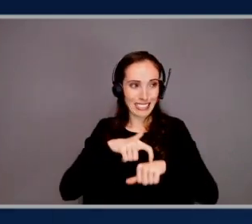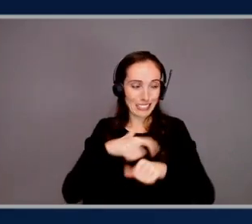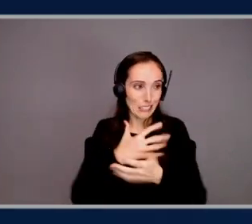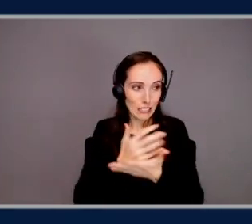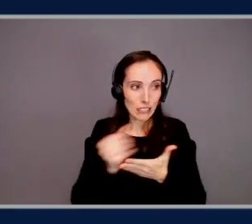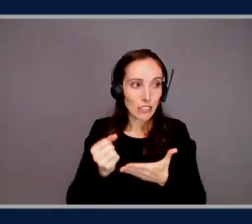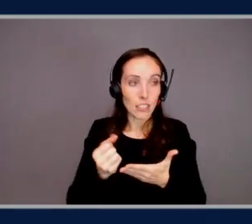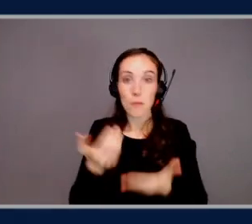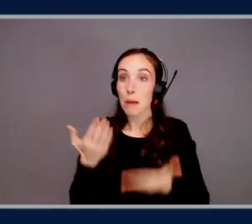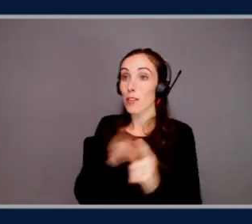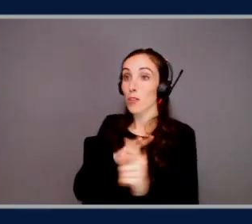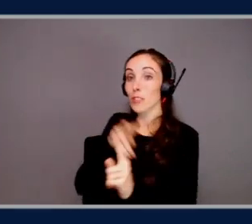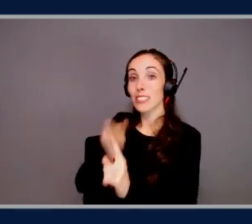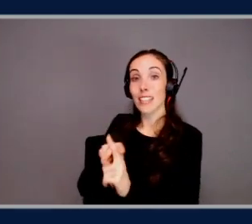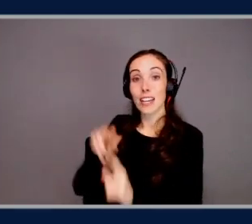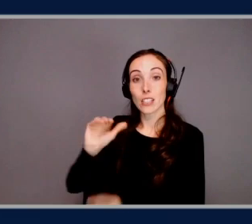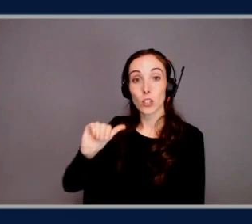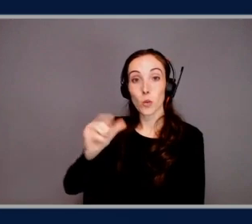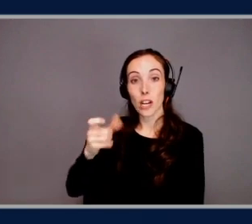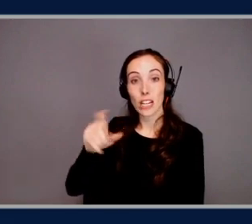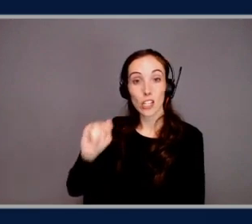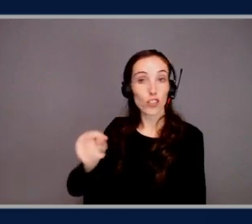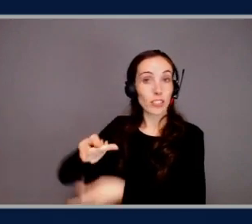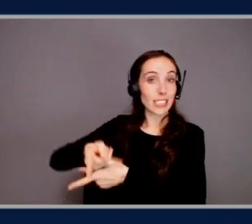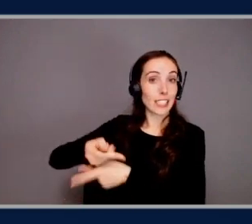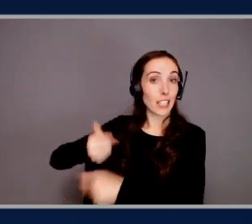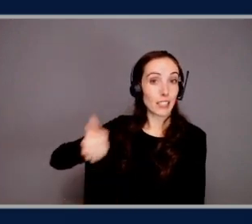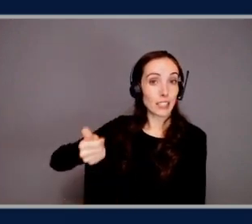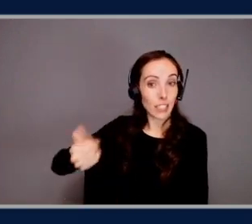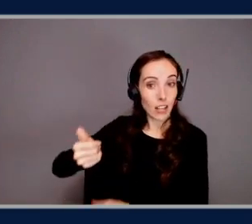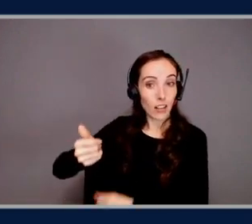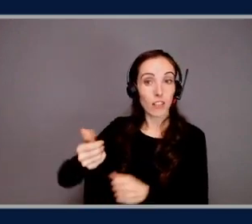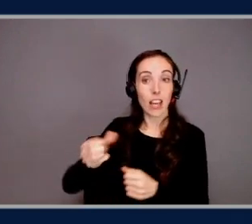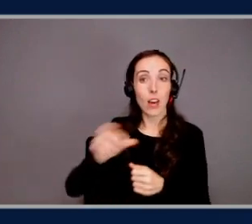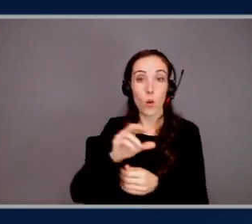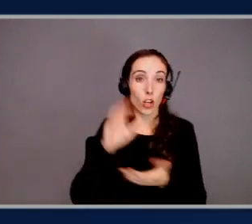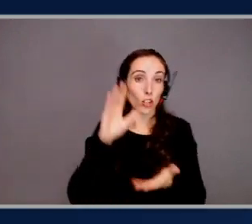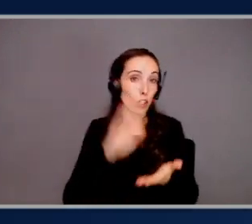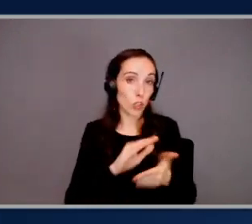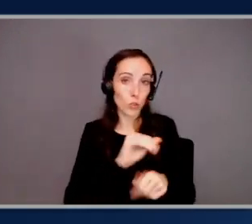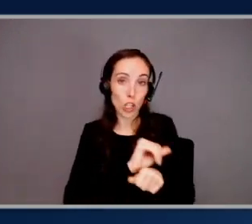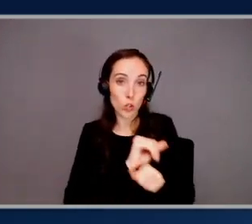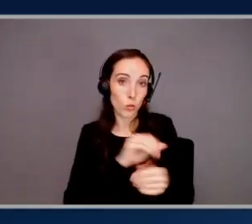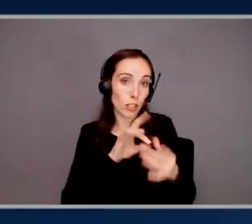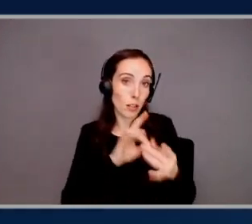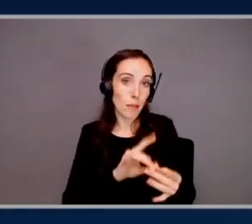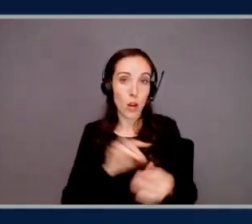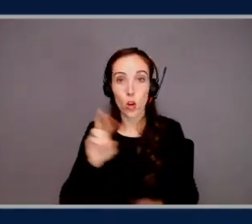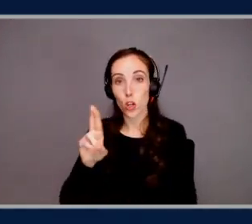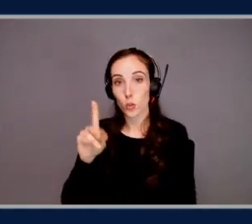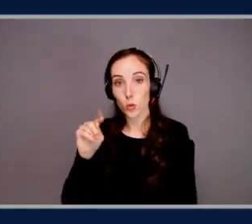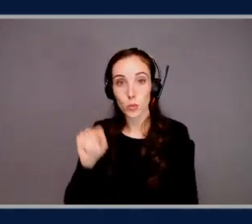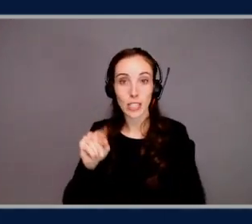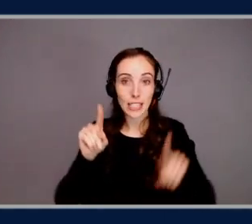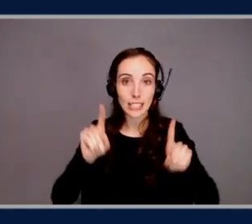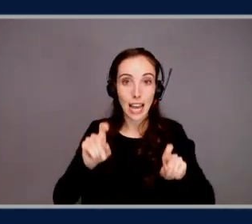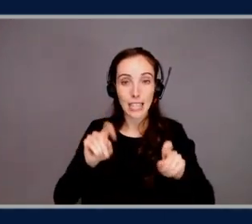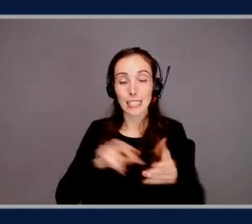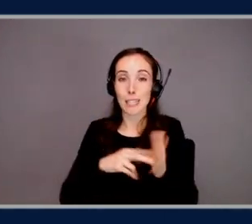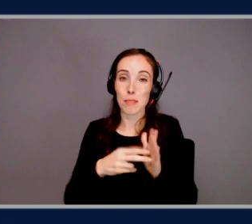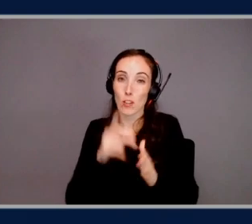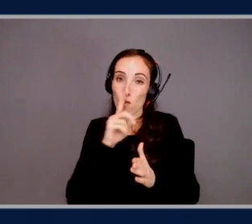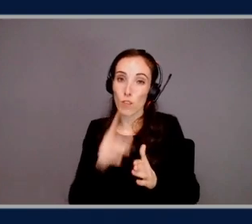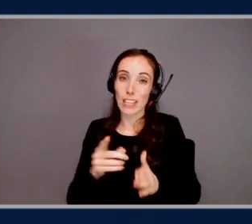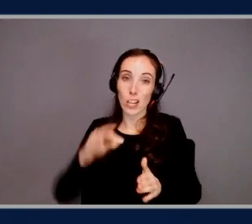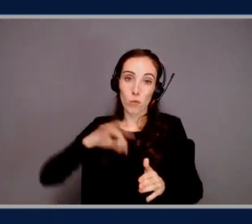agent to get done, or you simply remove some of the work you were already doing around documentation or unit tests. And so you're basically buying yourself time back.